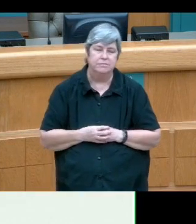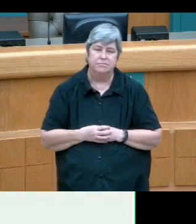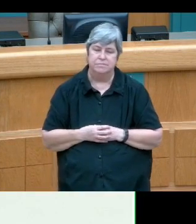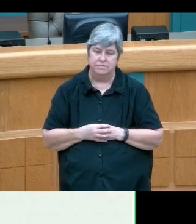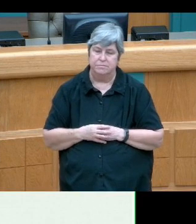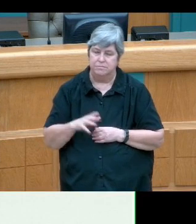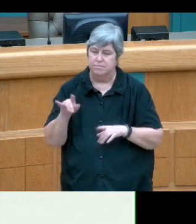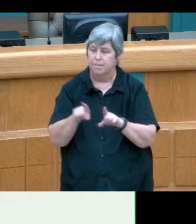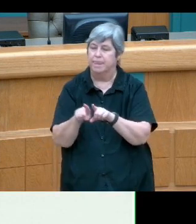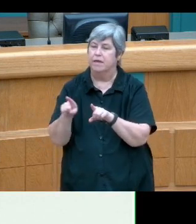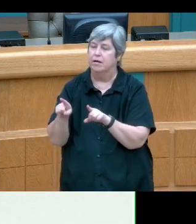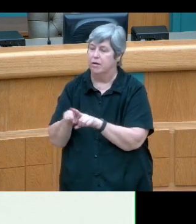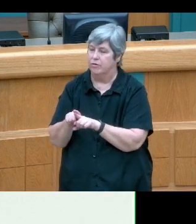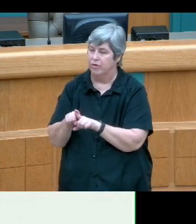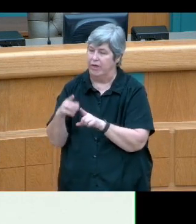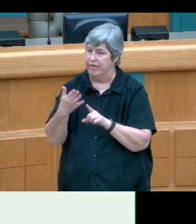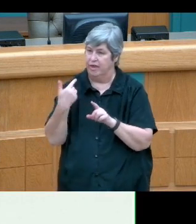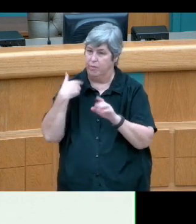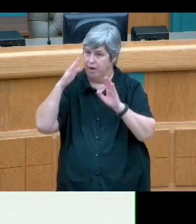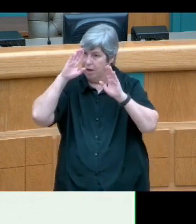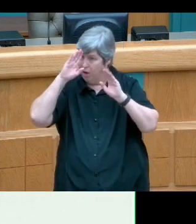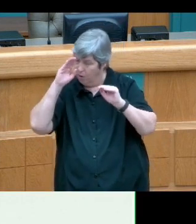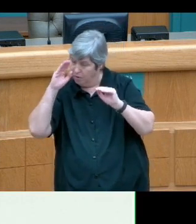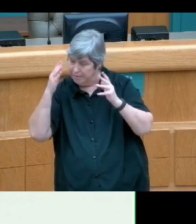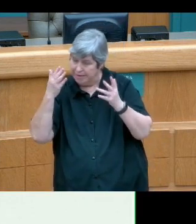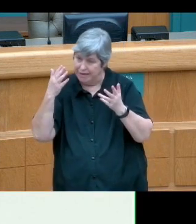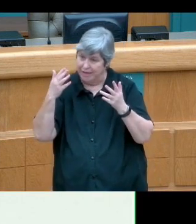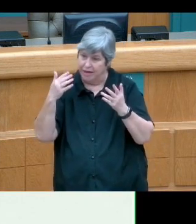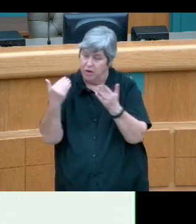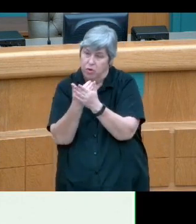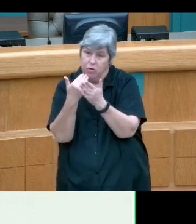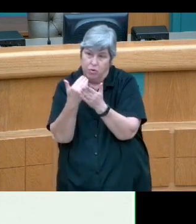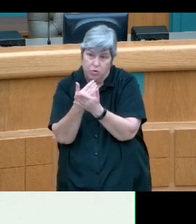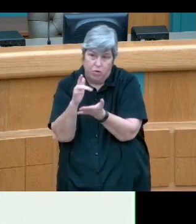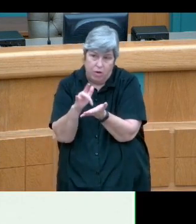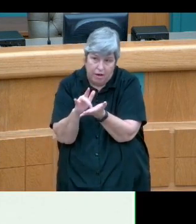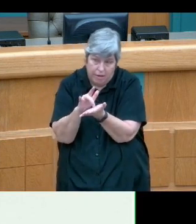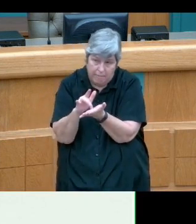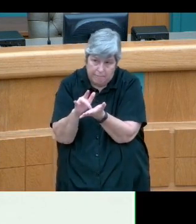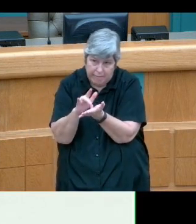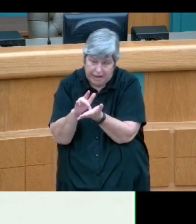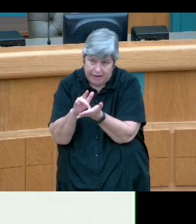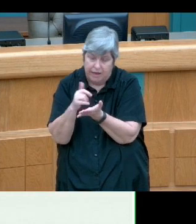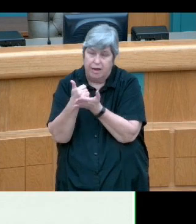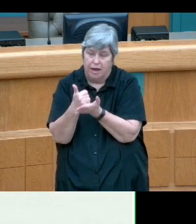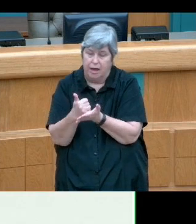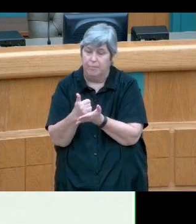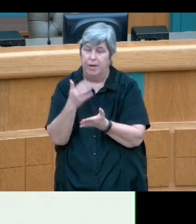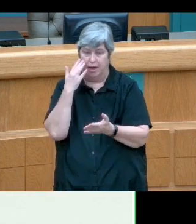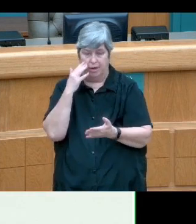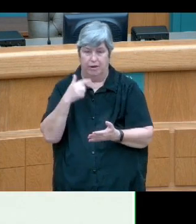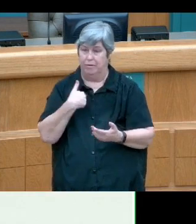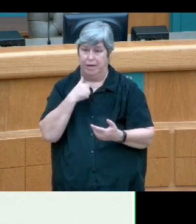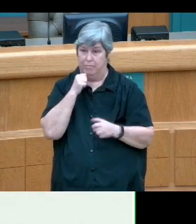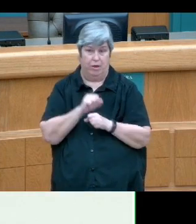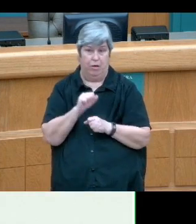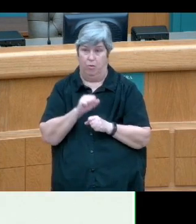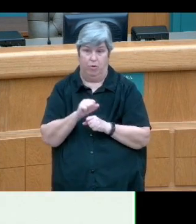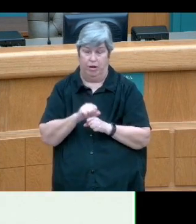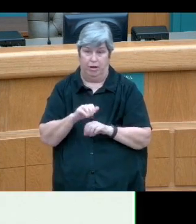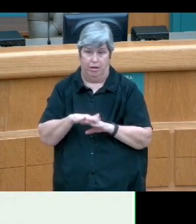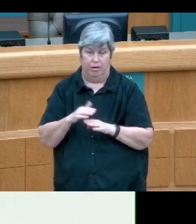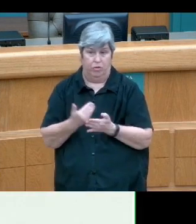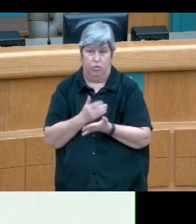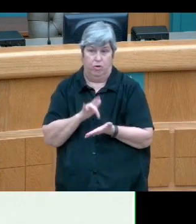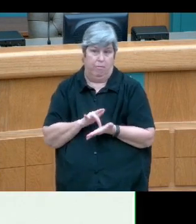And there's also things that we can hope for, like new treatments to mitigate effects of COVID-19. I know that I'm not working on any new treatments, and